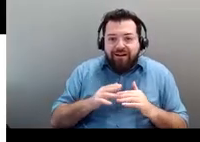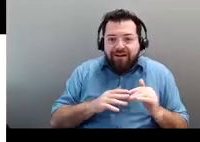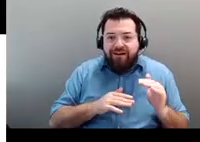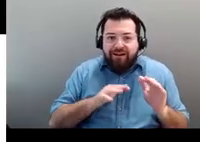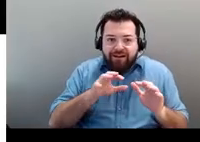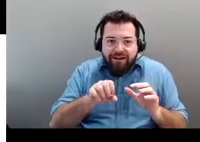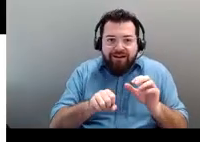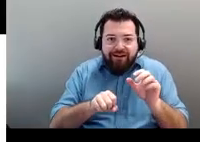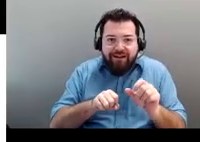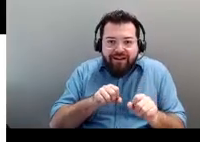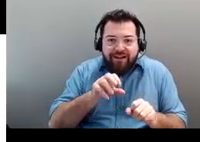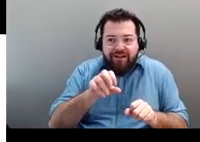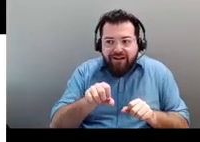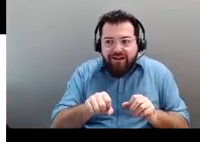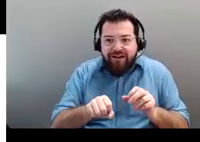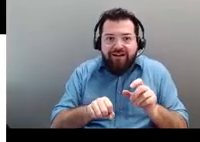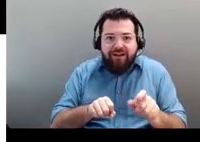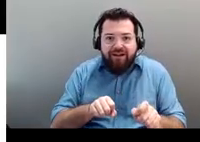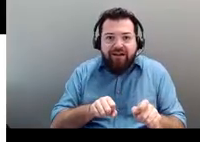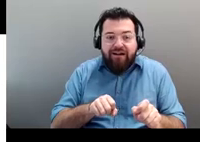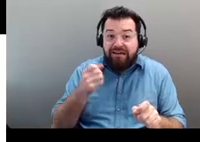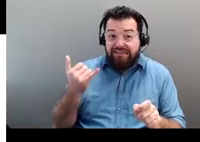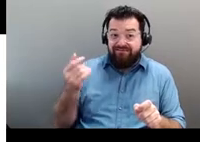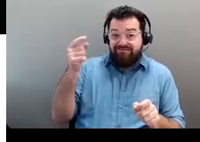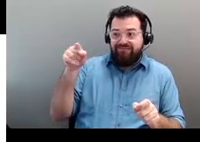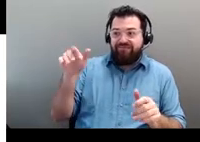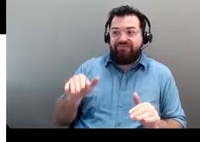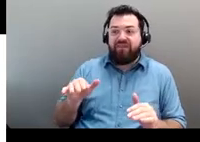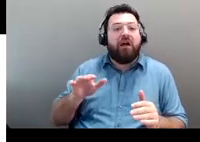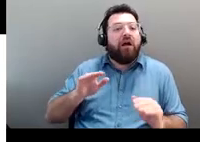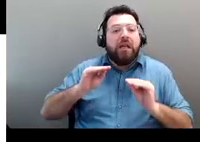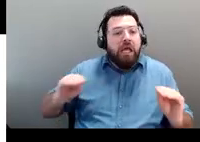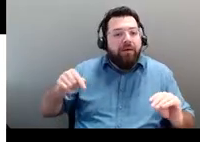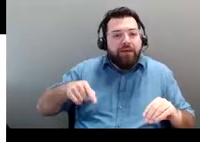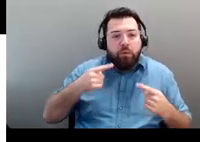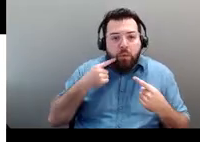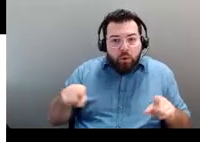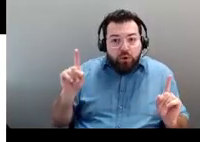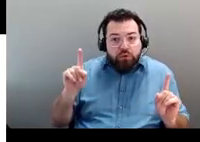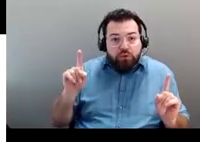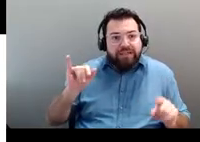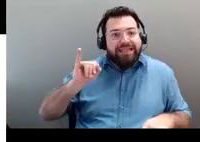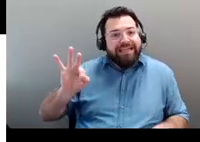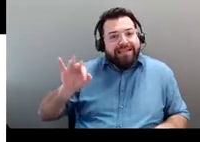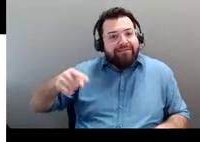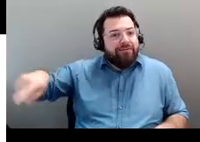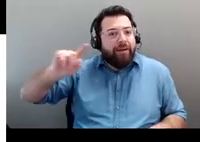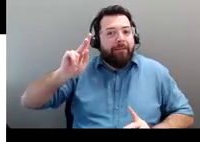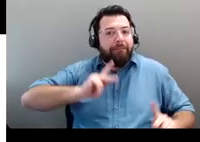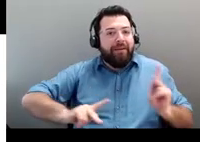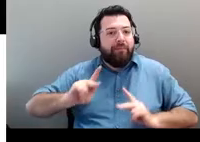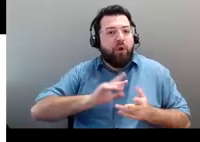The twist and hope here. None of this works if people learn to